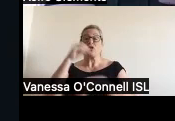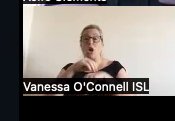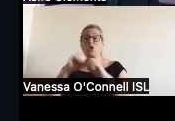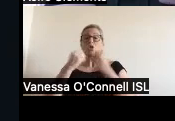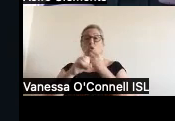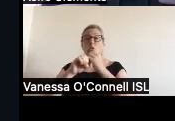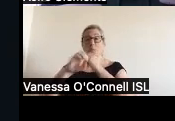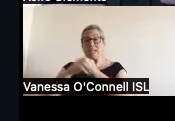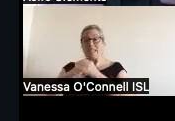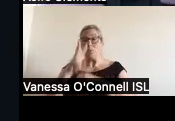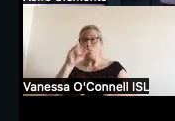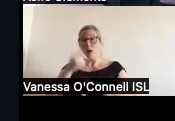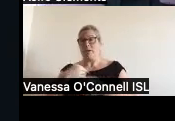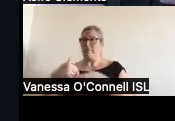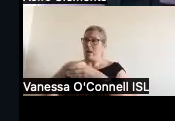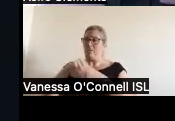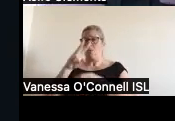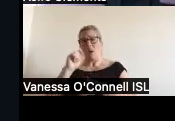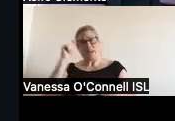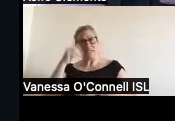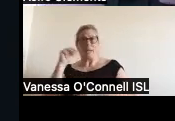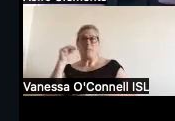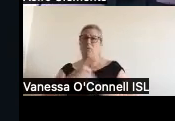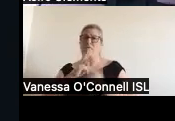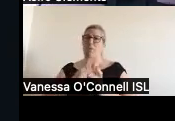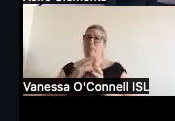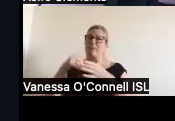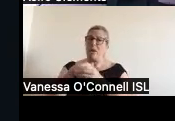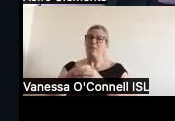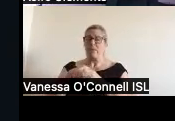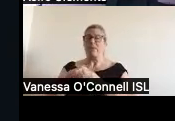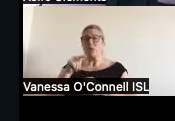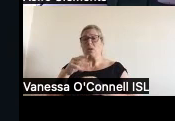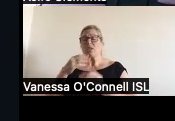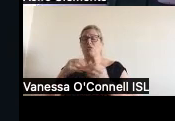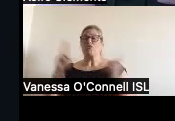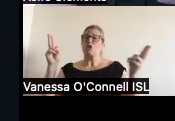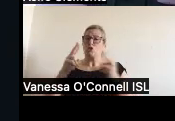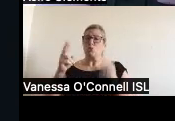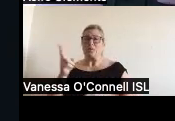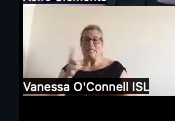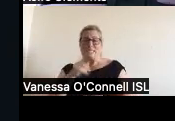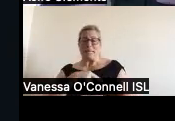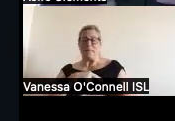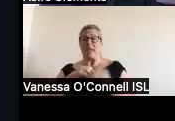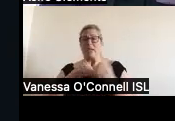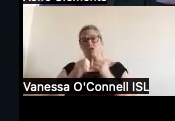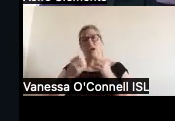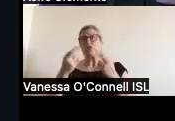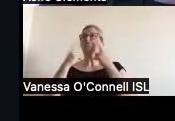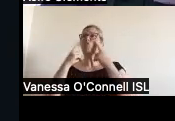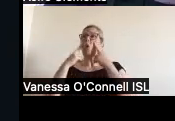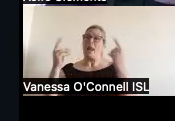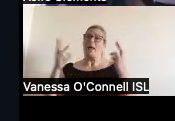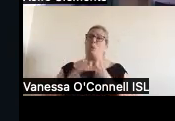why they're running and why they think it's important for women to run. And that's just, part of our destigmatizing and trying to normalize women in politics.